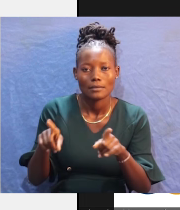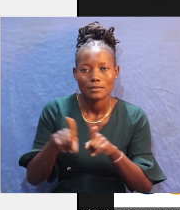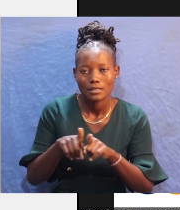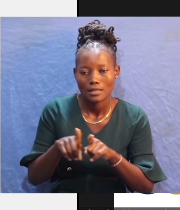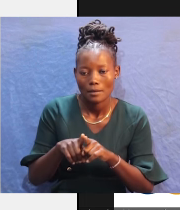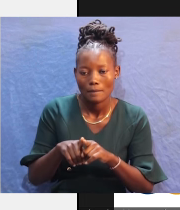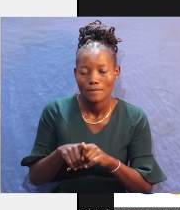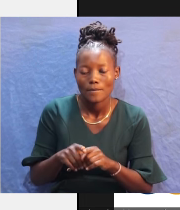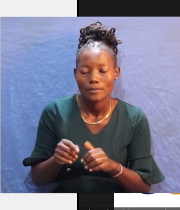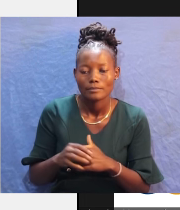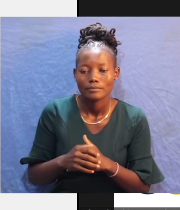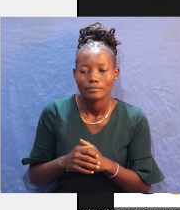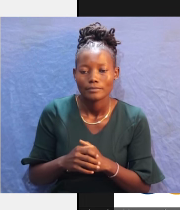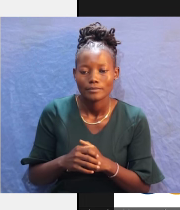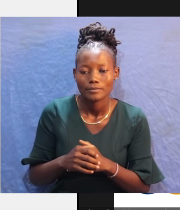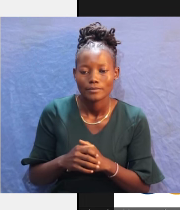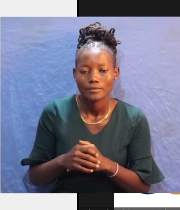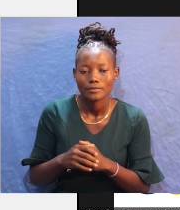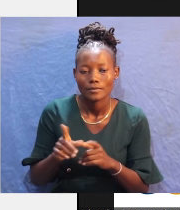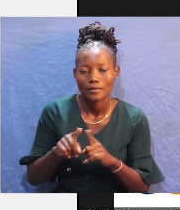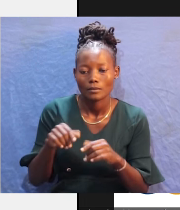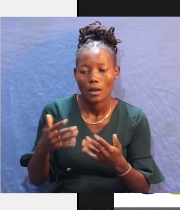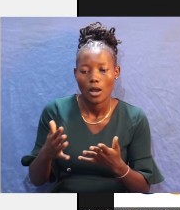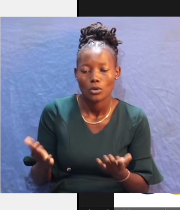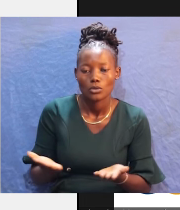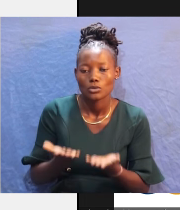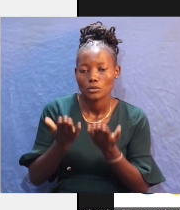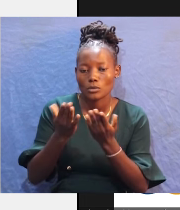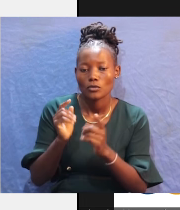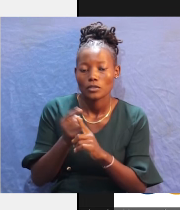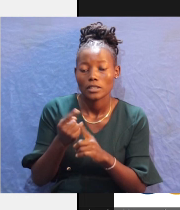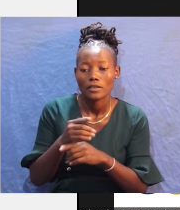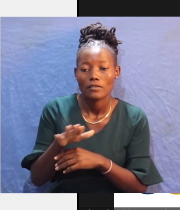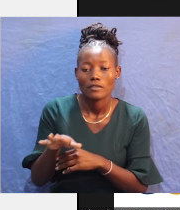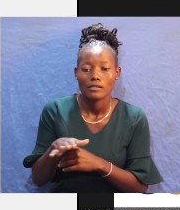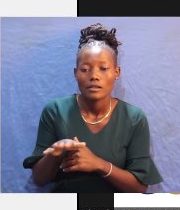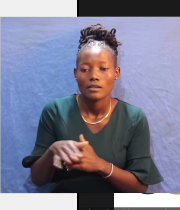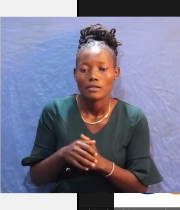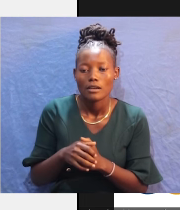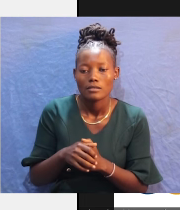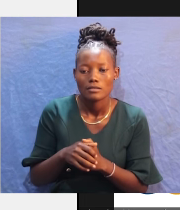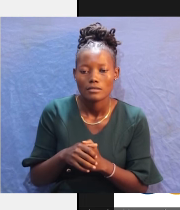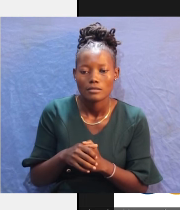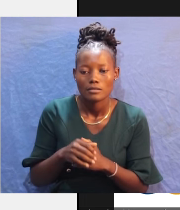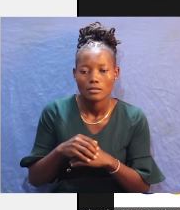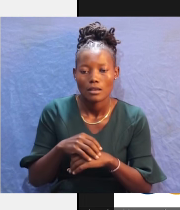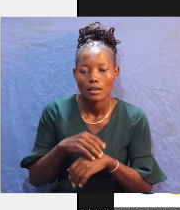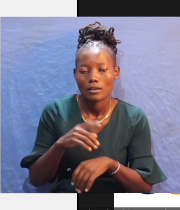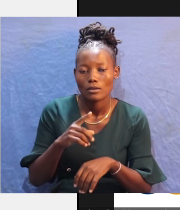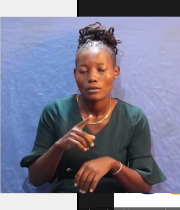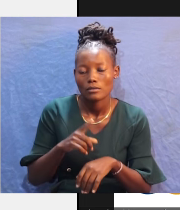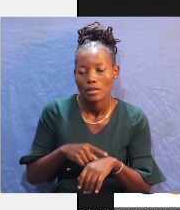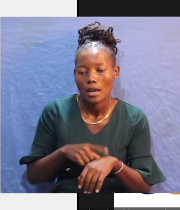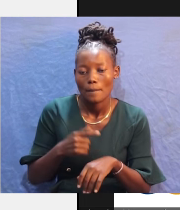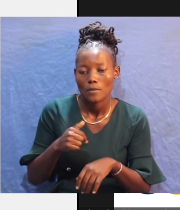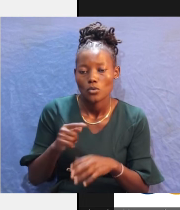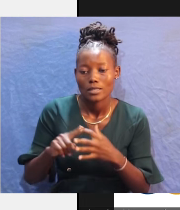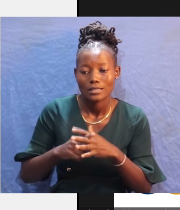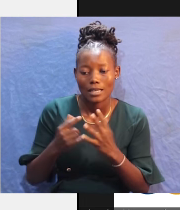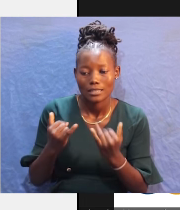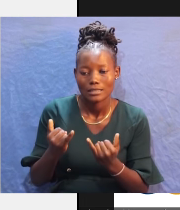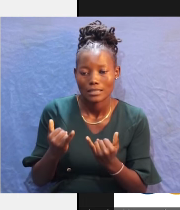achieve that goal. And also how to improve in other areas. Whatever we said right now, it takes